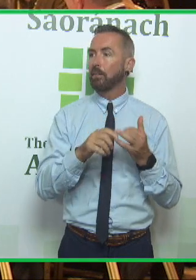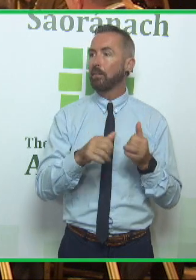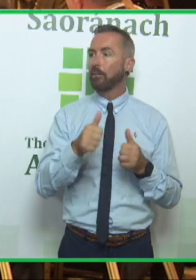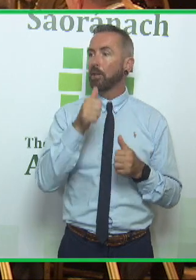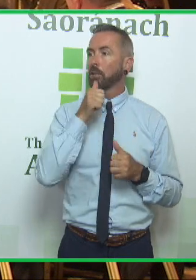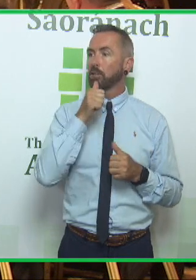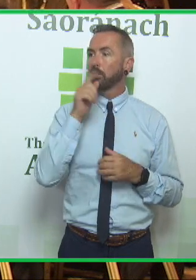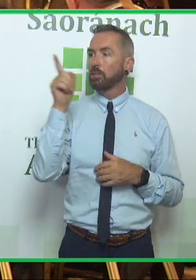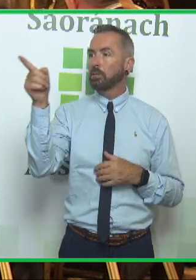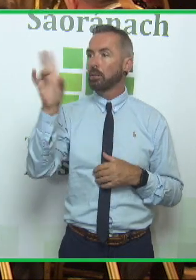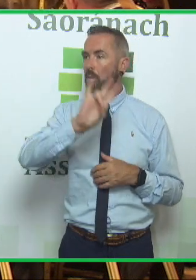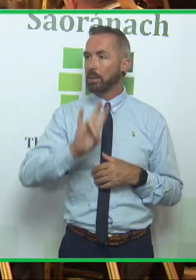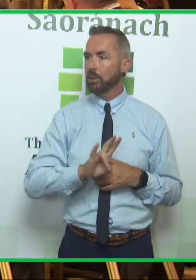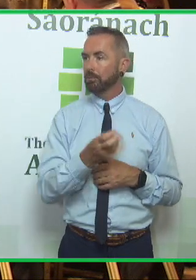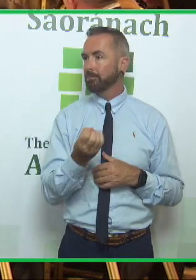please.